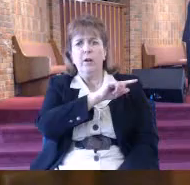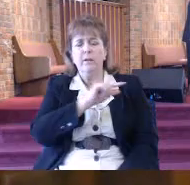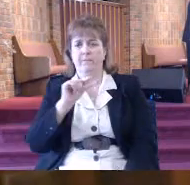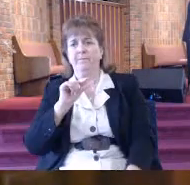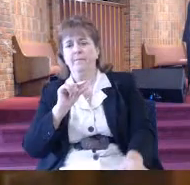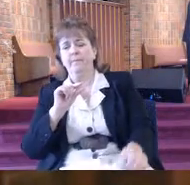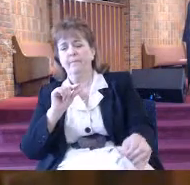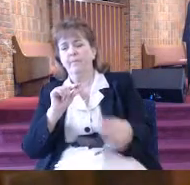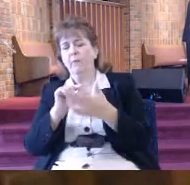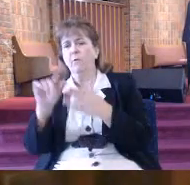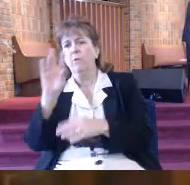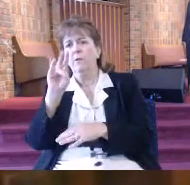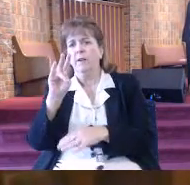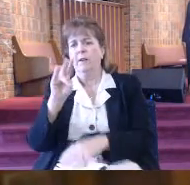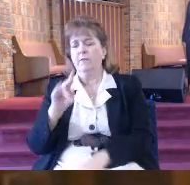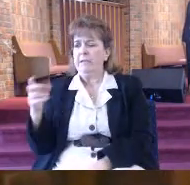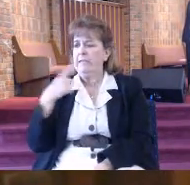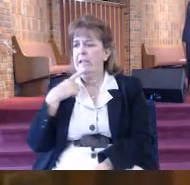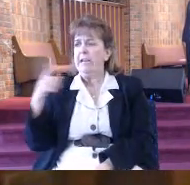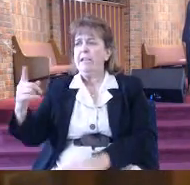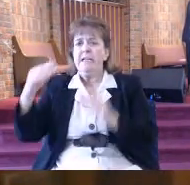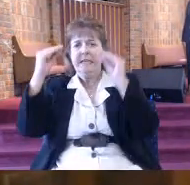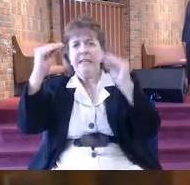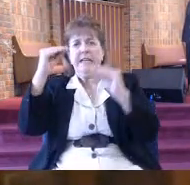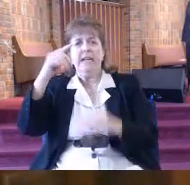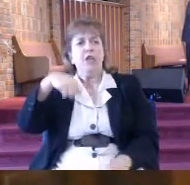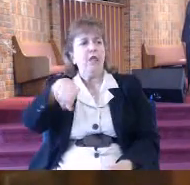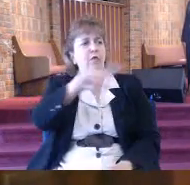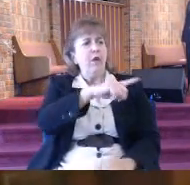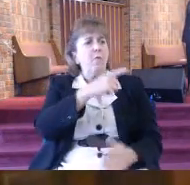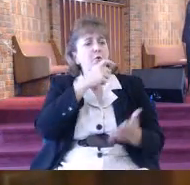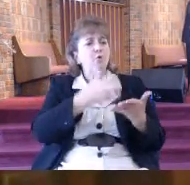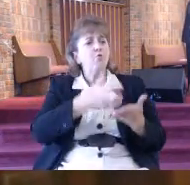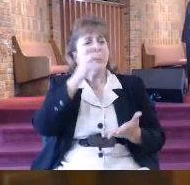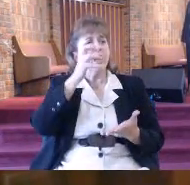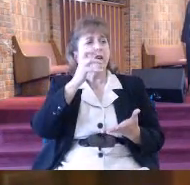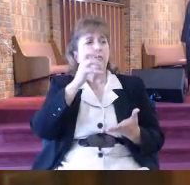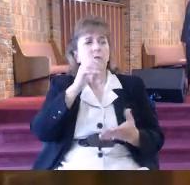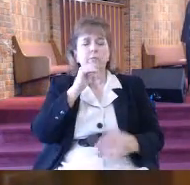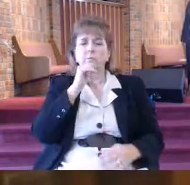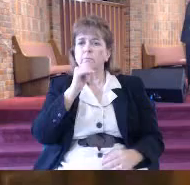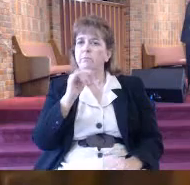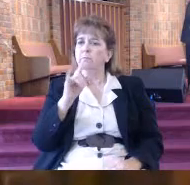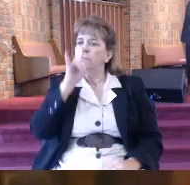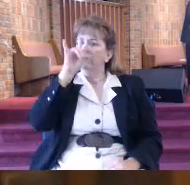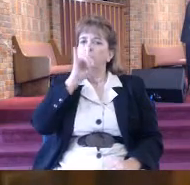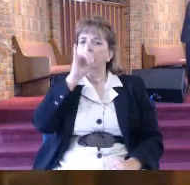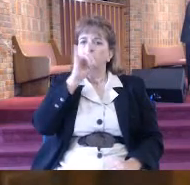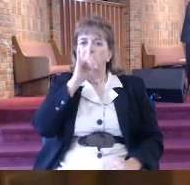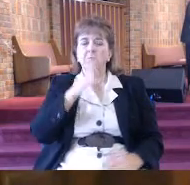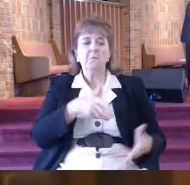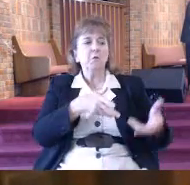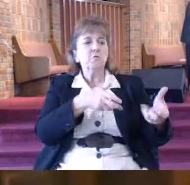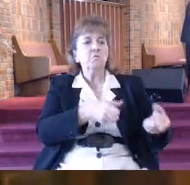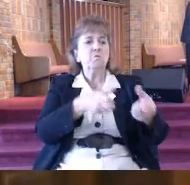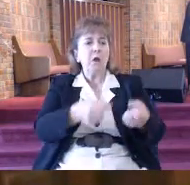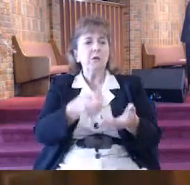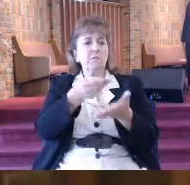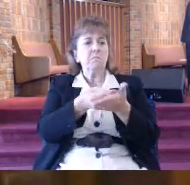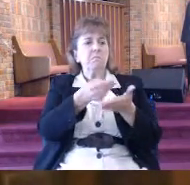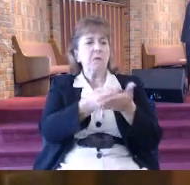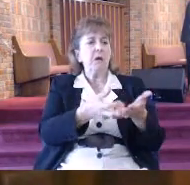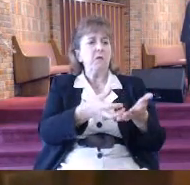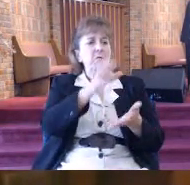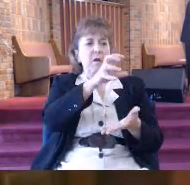command those who are rich in this present age not to be haughty, not to trust in uncertain riches, but in the living God who gives